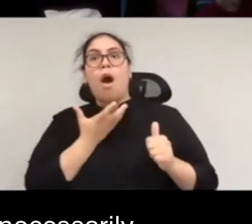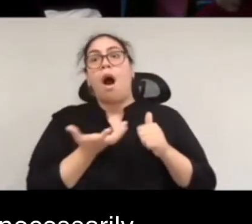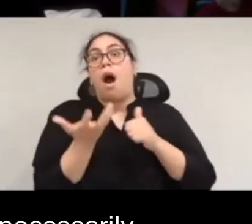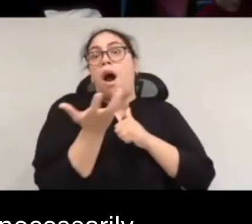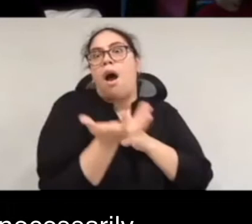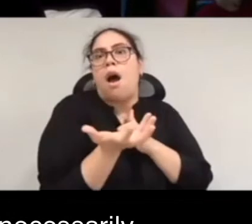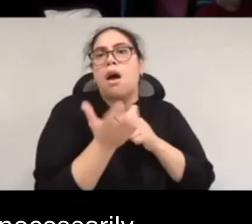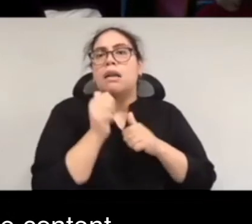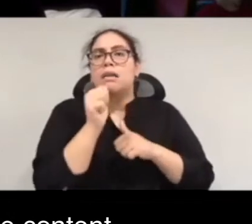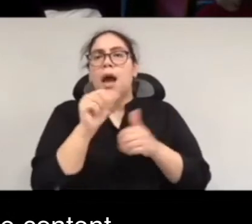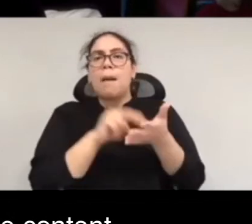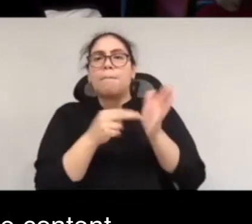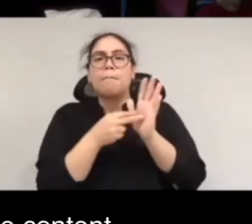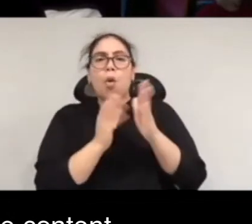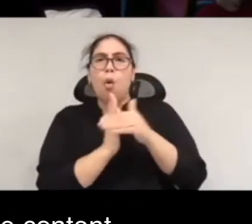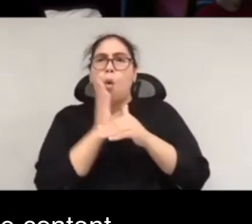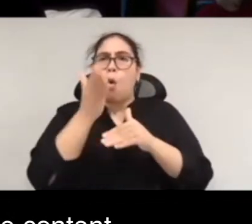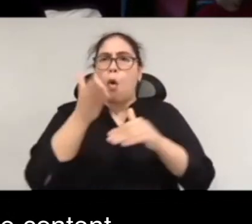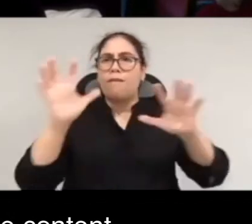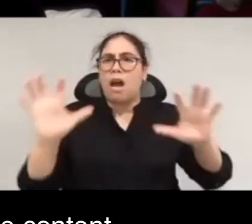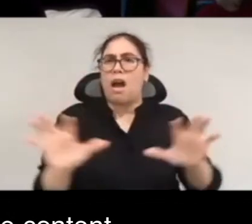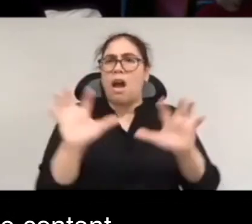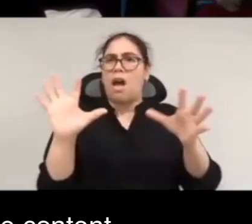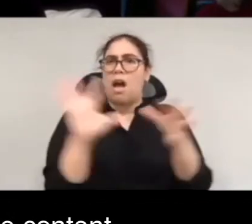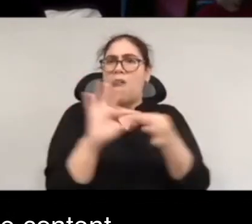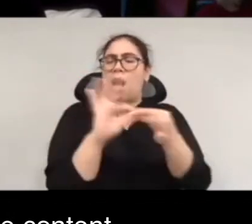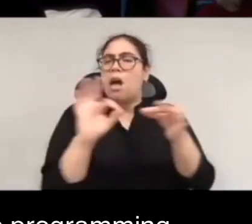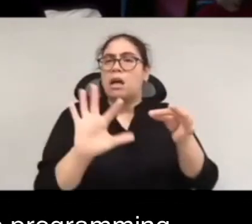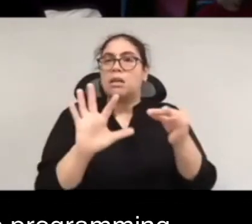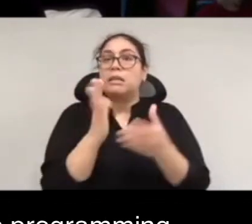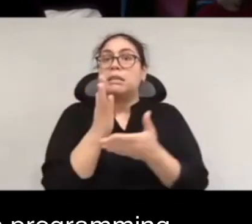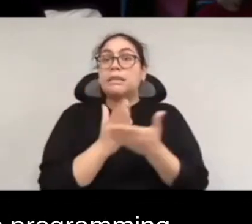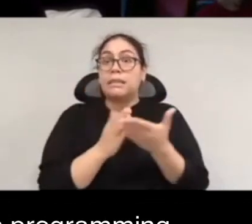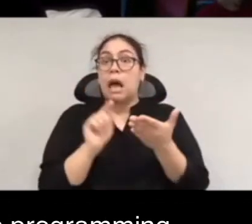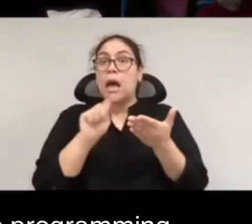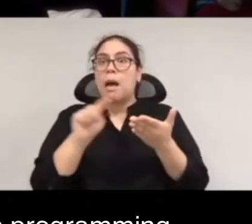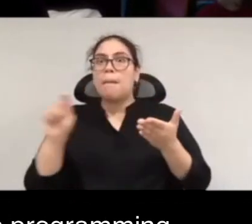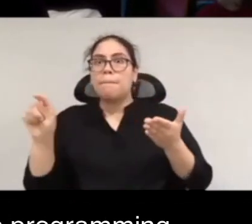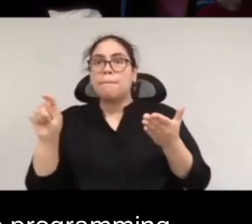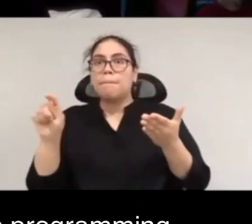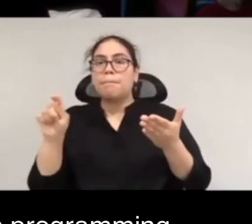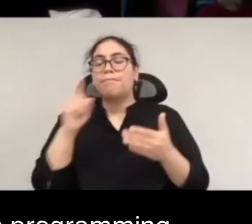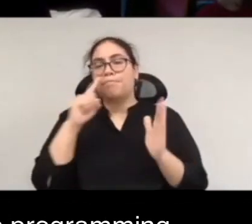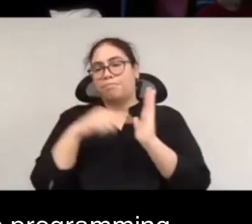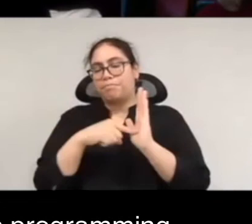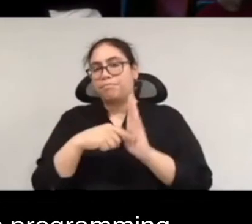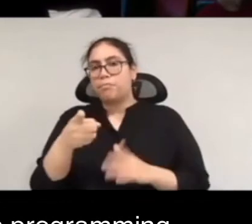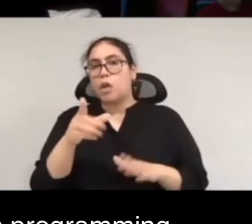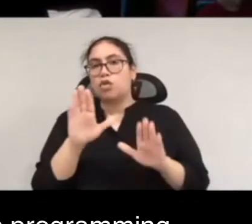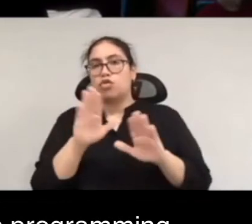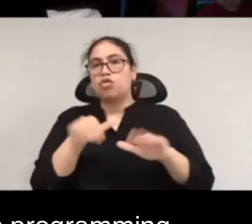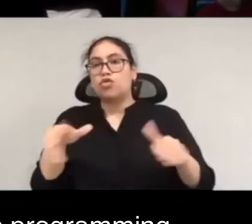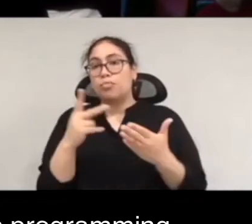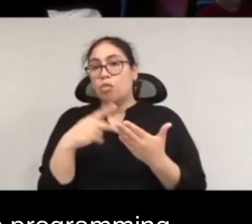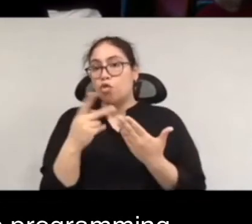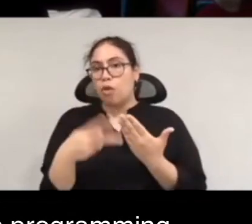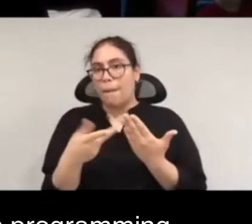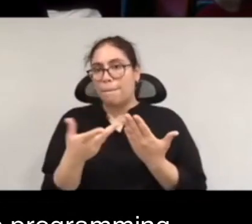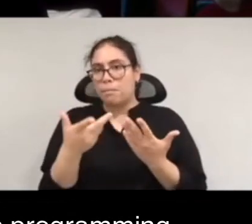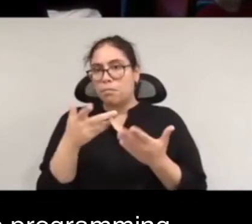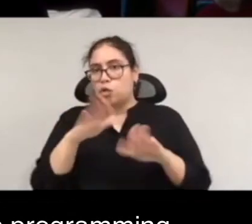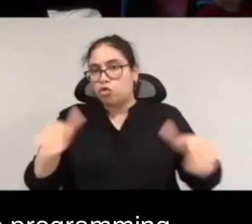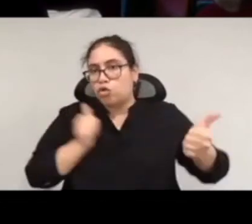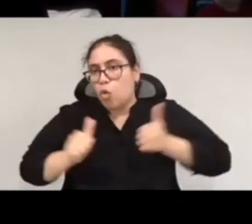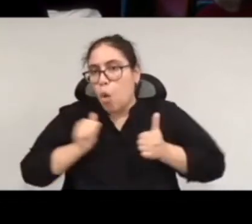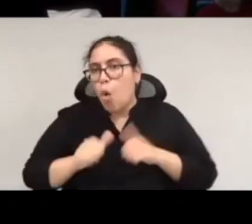or over animate, but there is some content that warrants that. For example, children's programming, animated